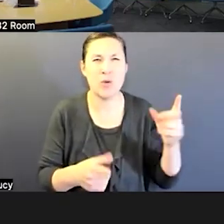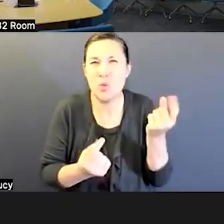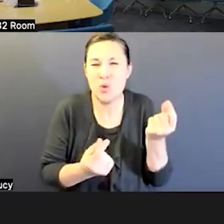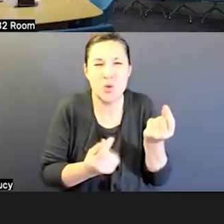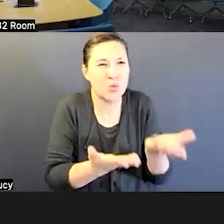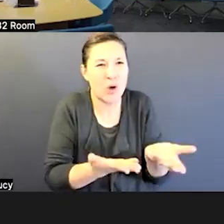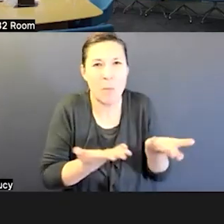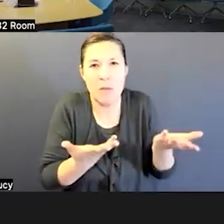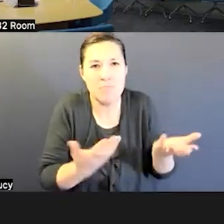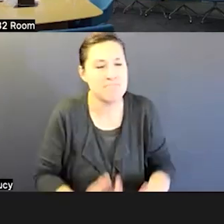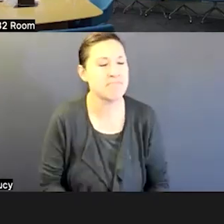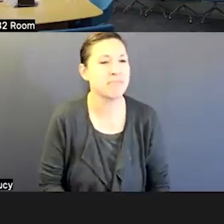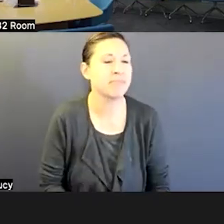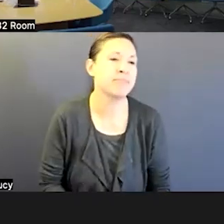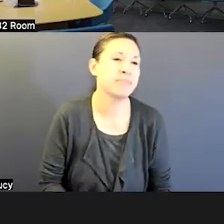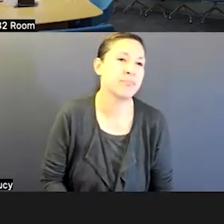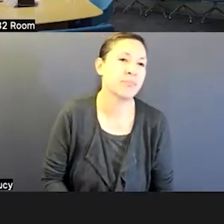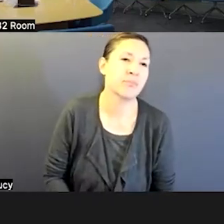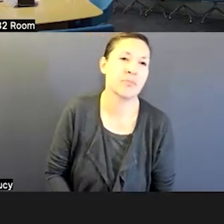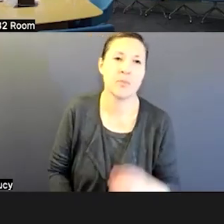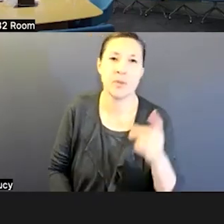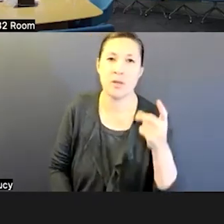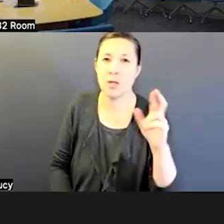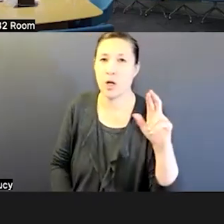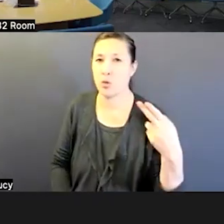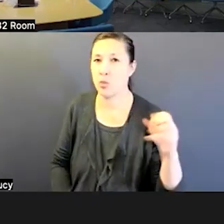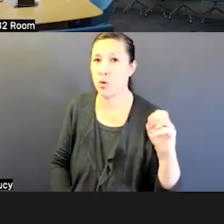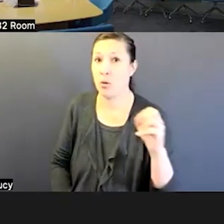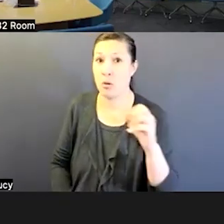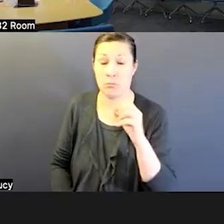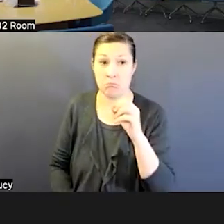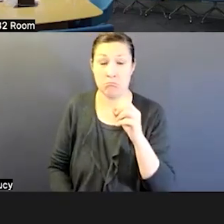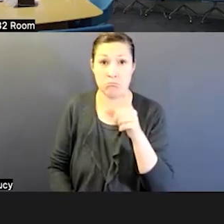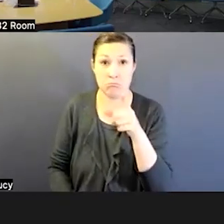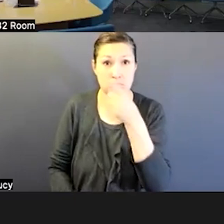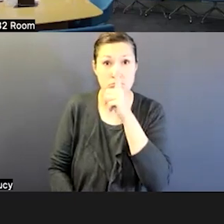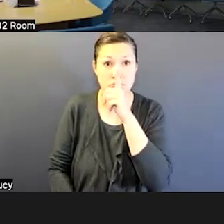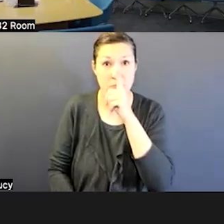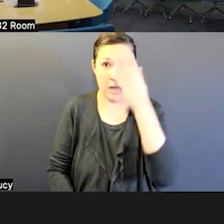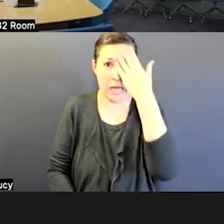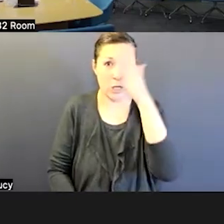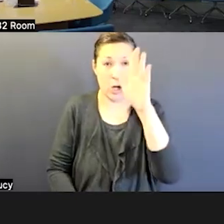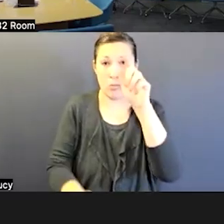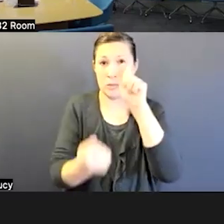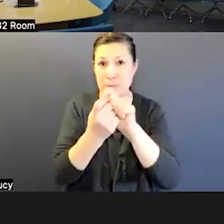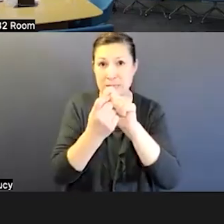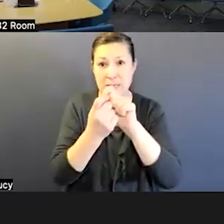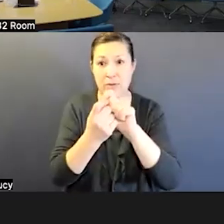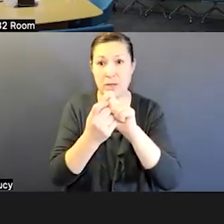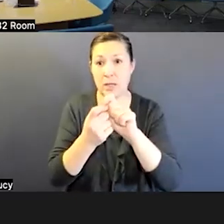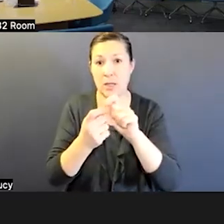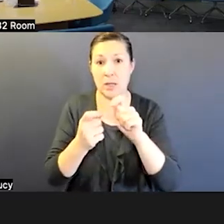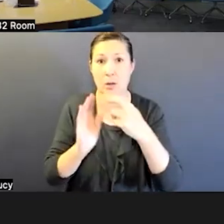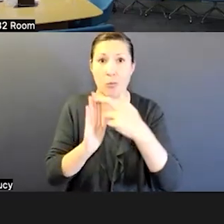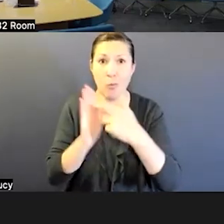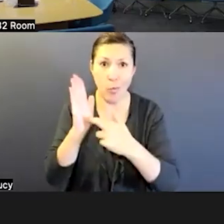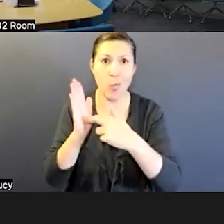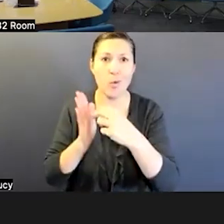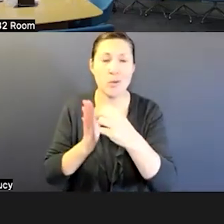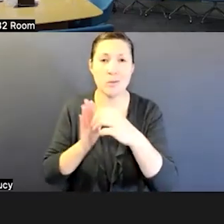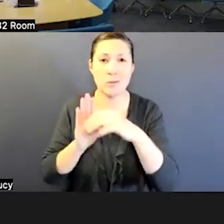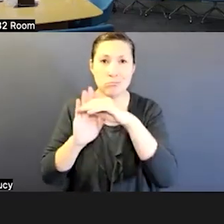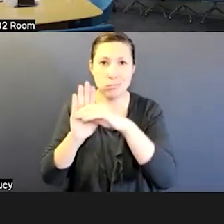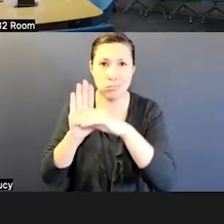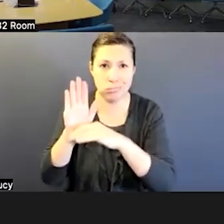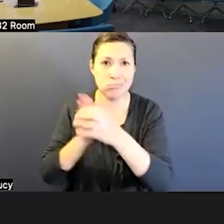recommendations? That's a great question. I don't know that I can give you any definite guidelines, but I know I'm very aware